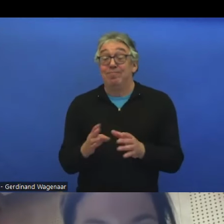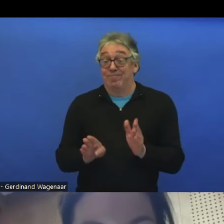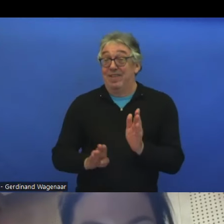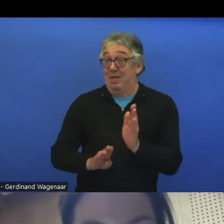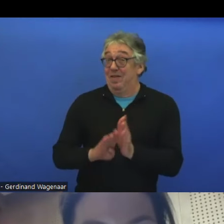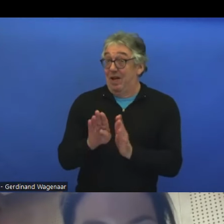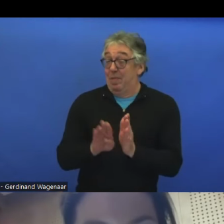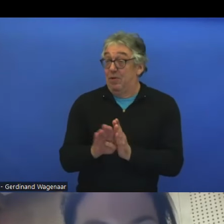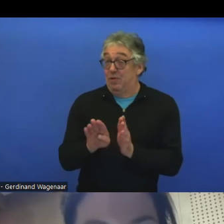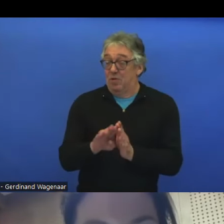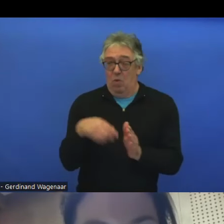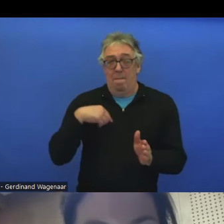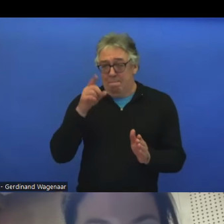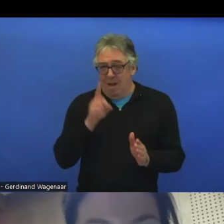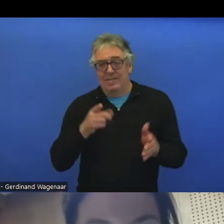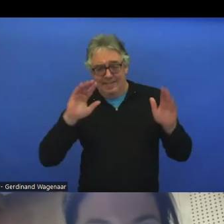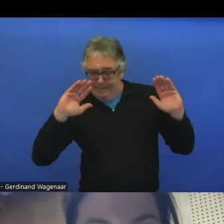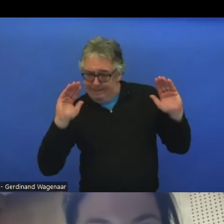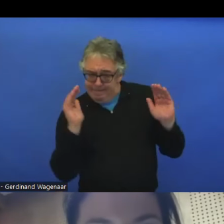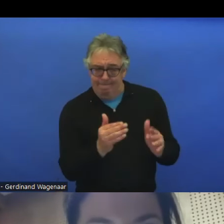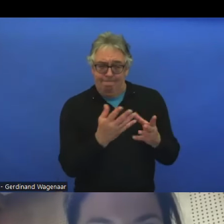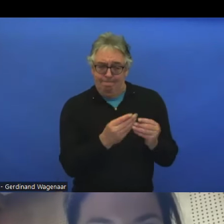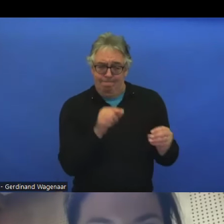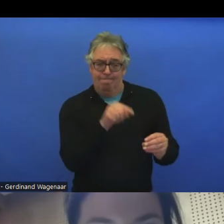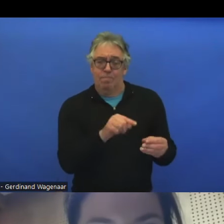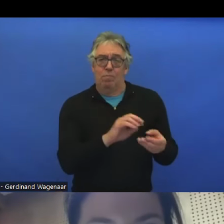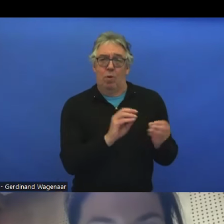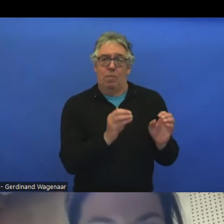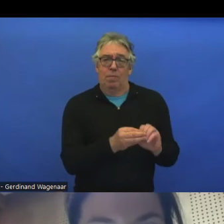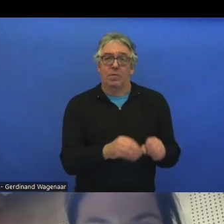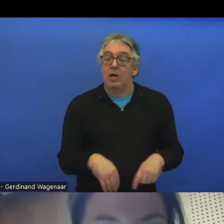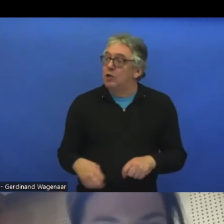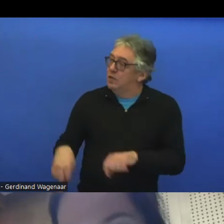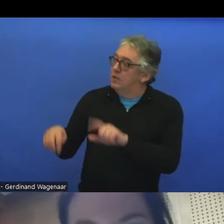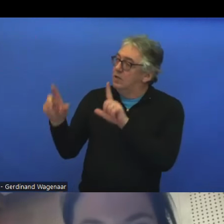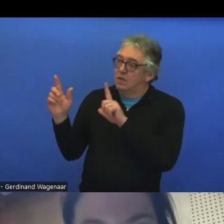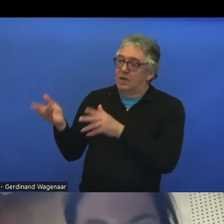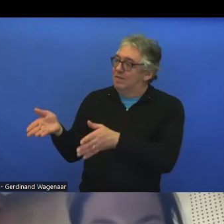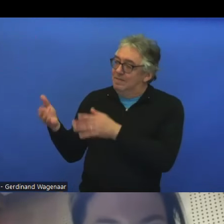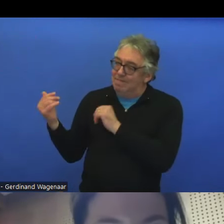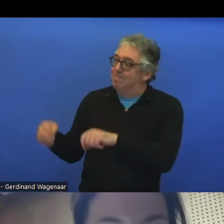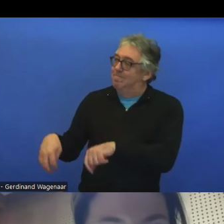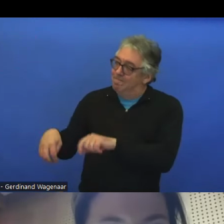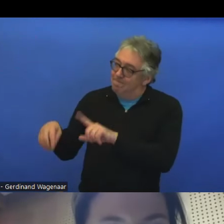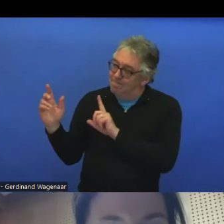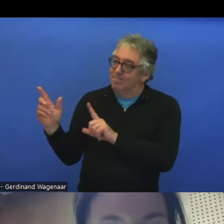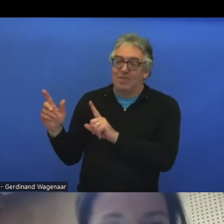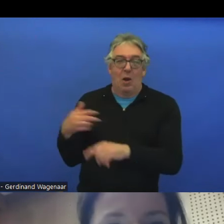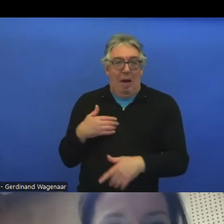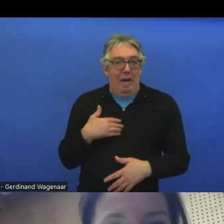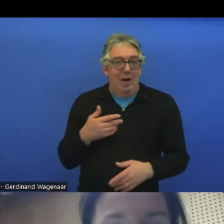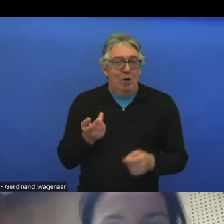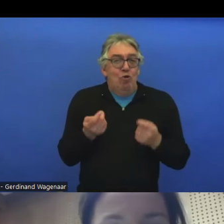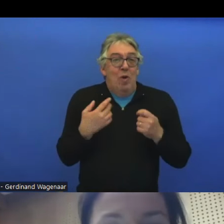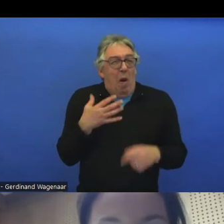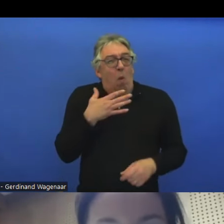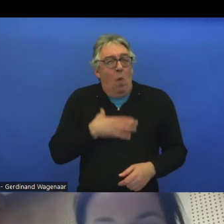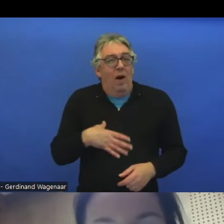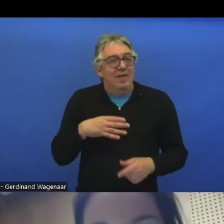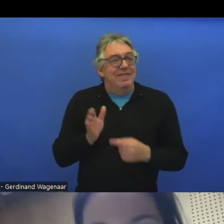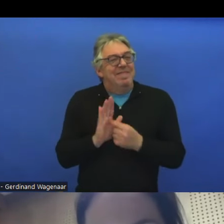Okay, yeah. Can we go to the next one? Just trying to go to the most important parts. Okay, so